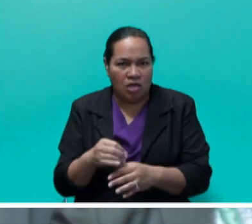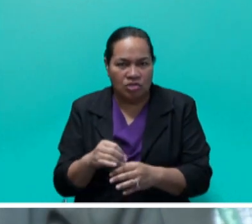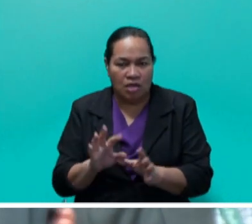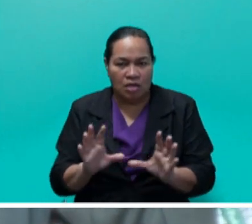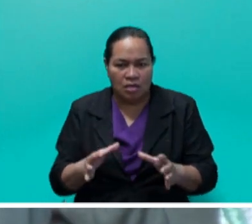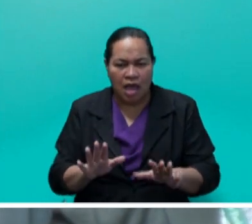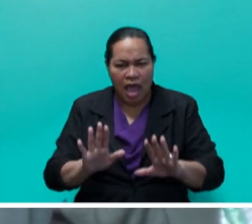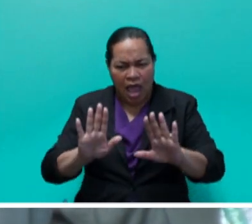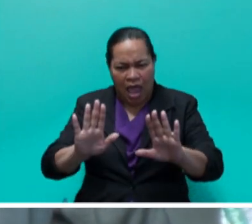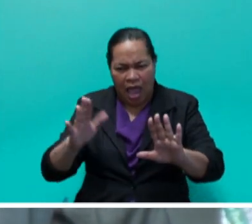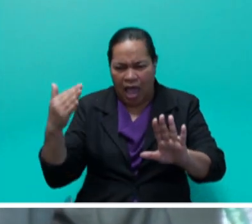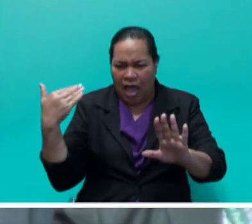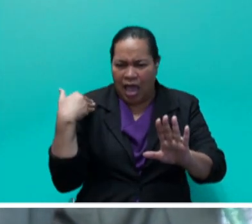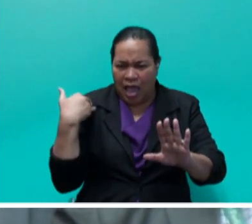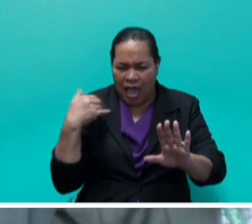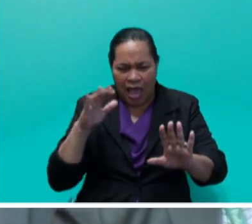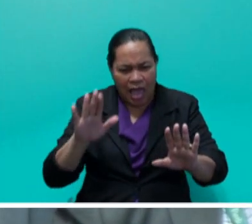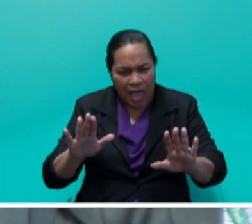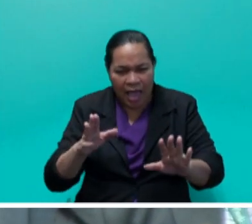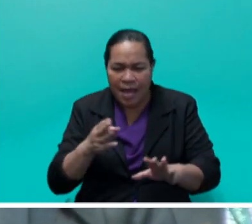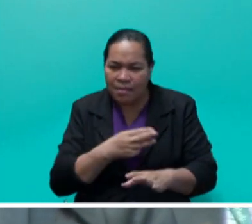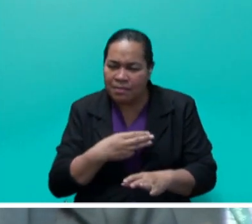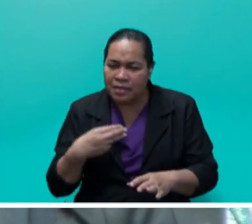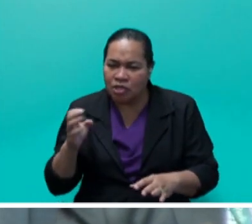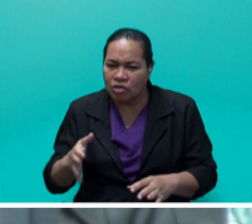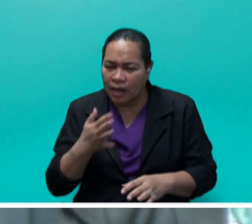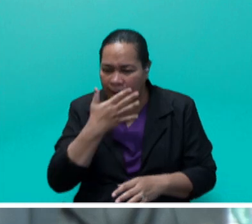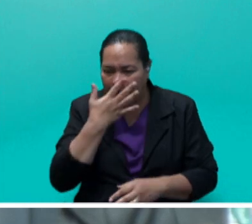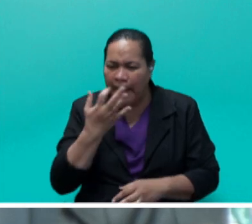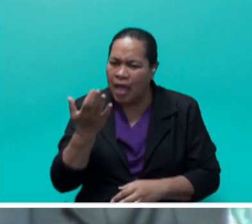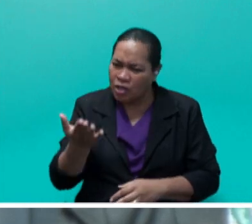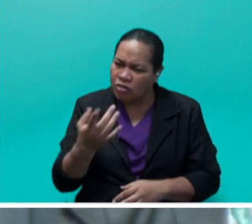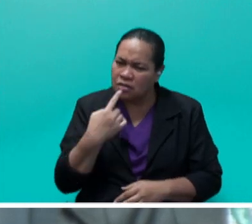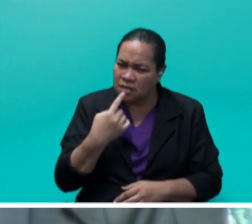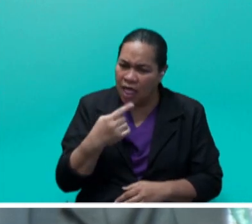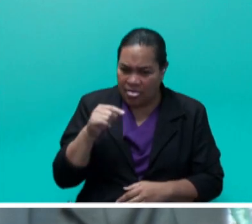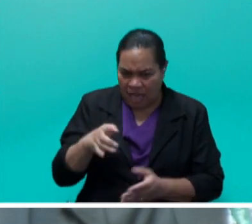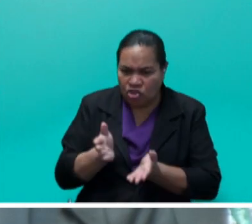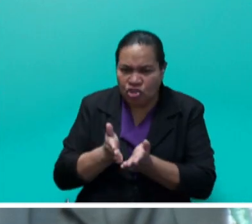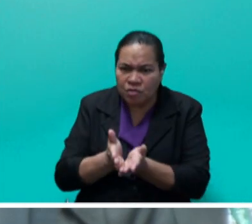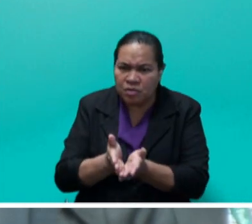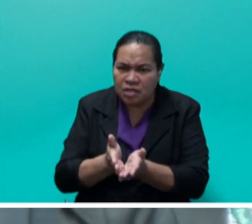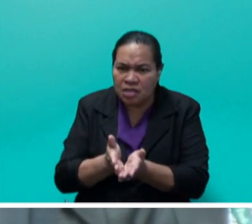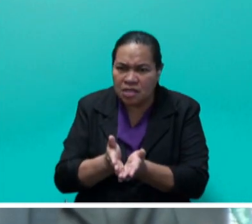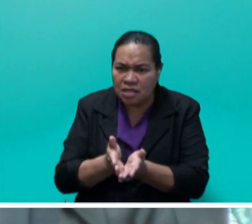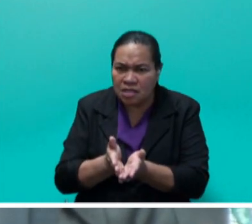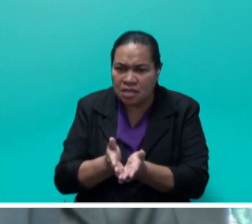Could I just interrupt you for a while, Honourable Minister? So what you just stated is that these ships out here are waiting for